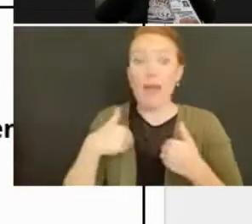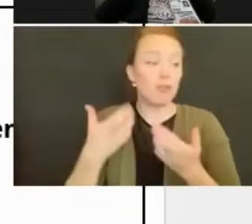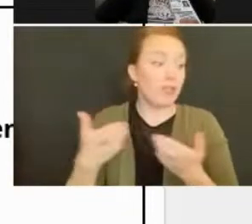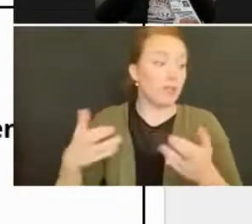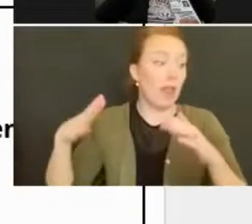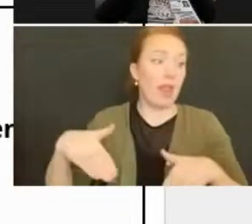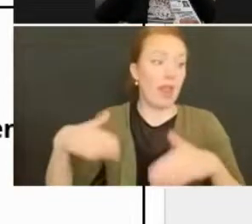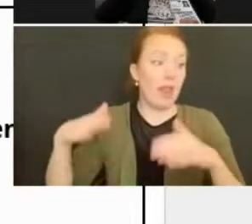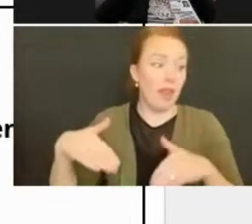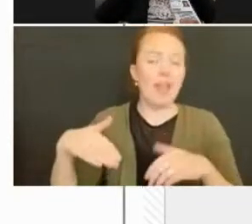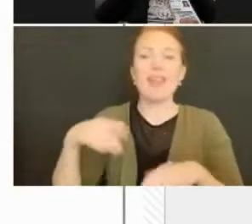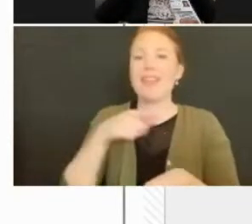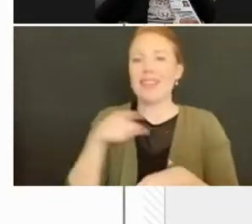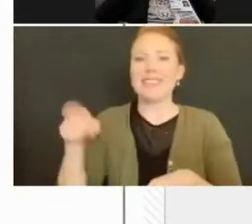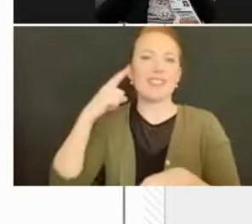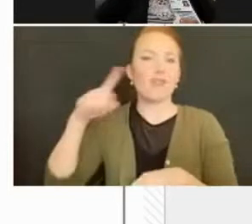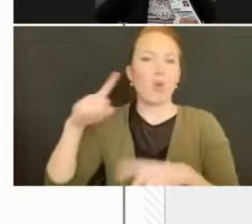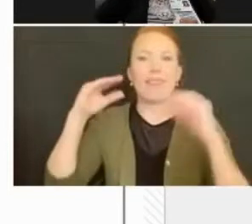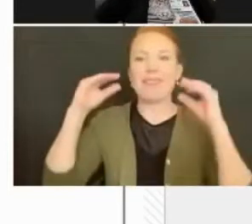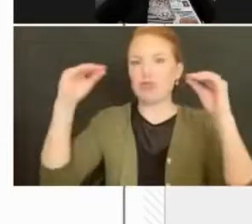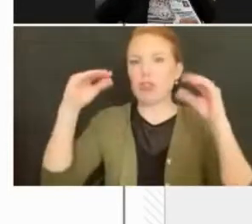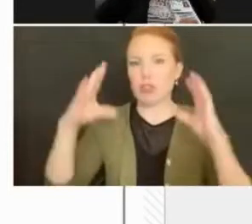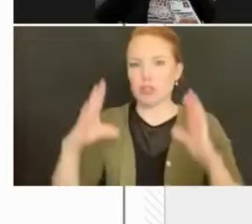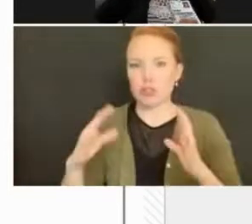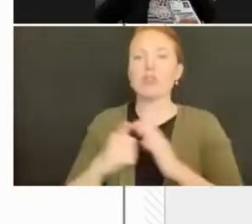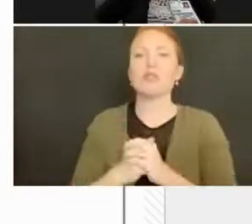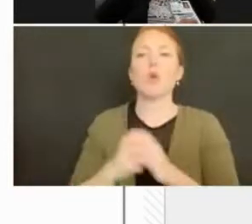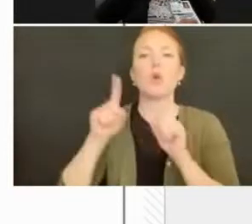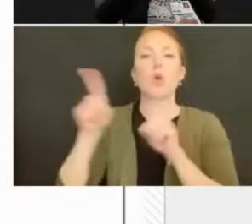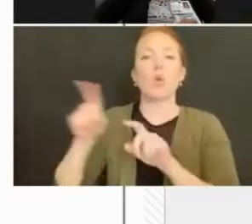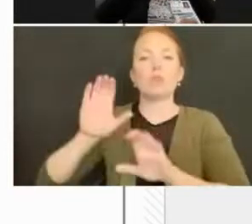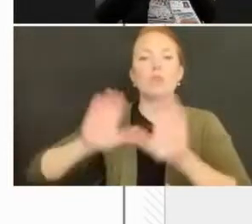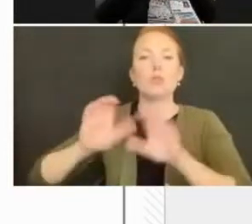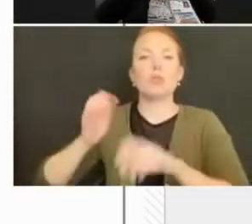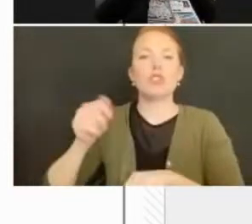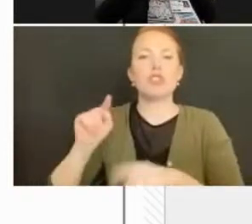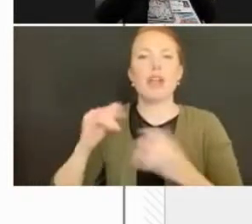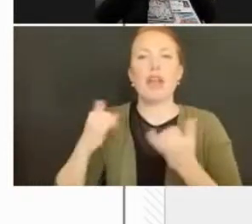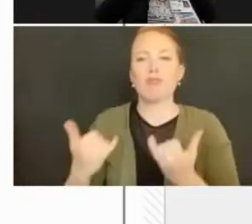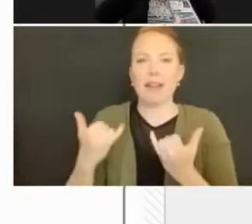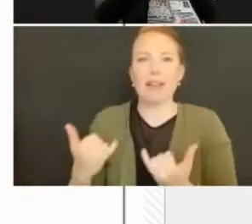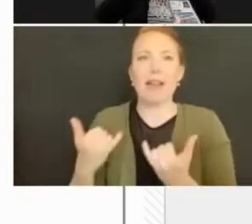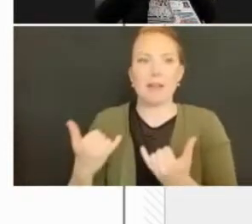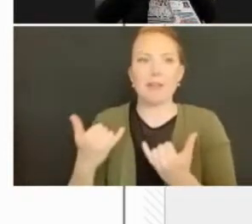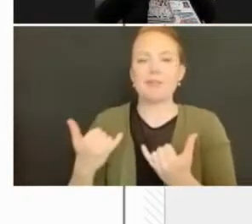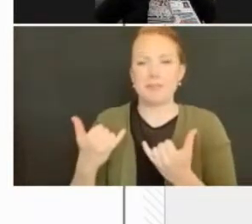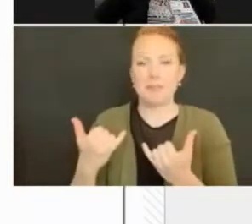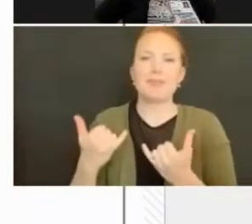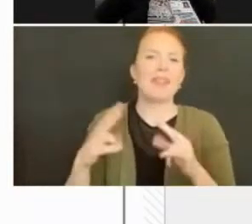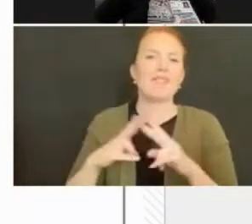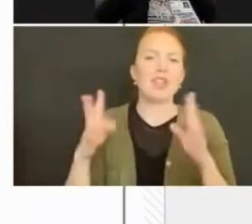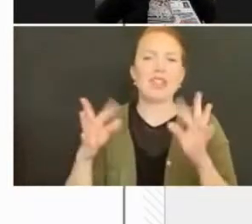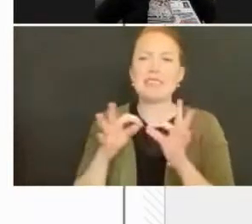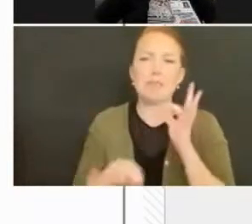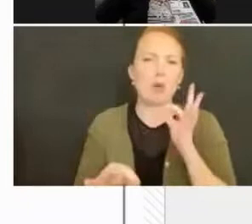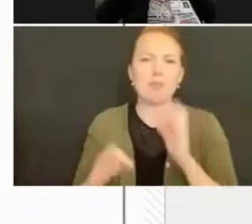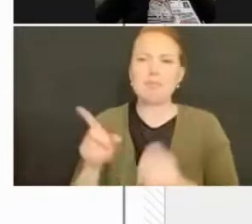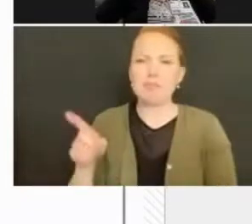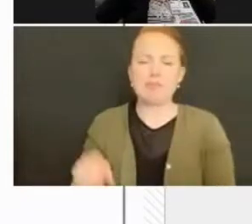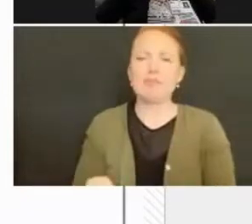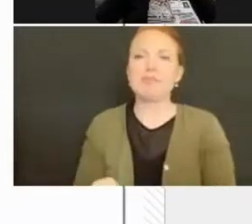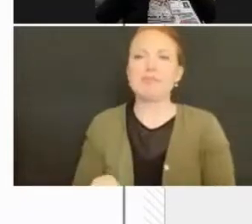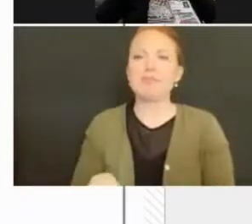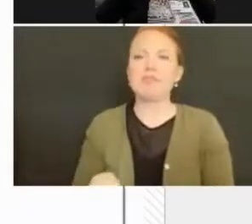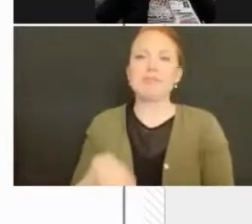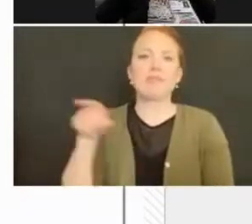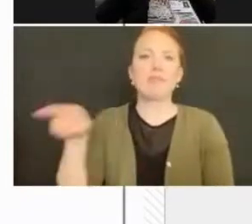the instructors. Go to the chat right now. And it's very simple. You just